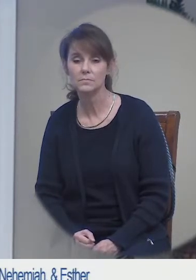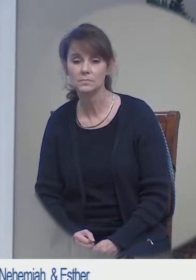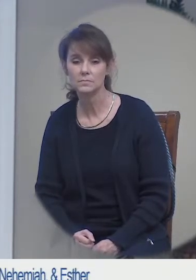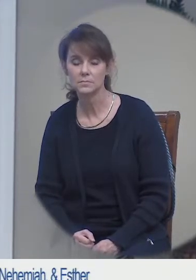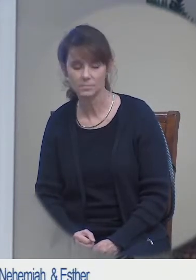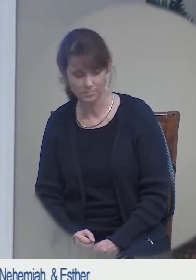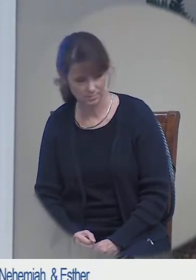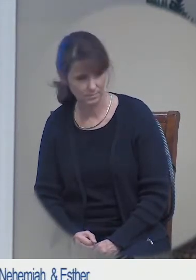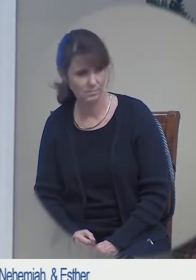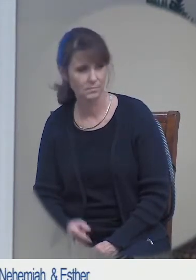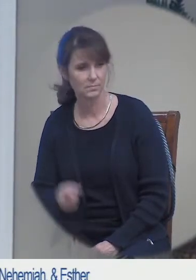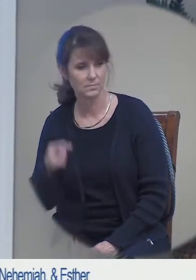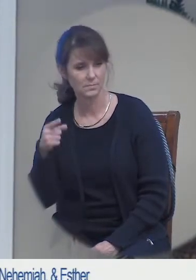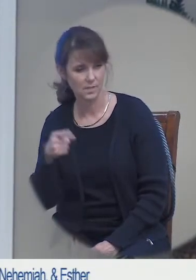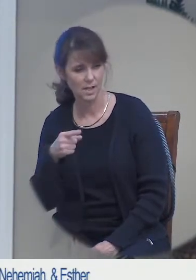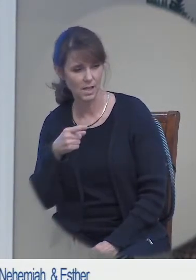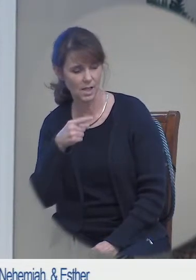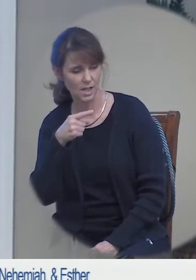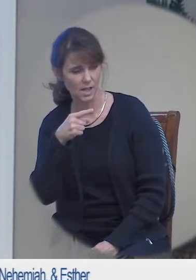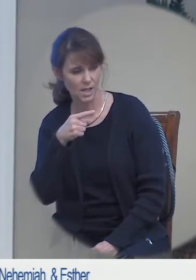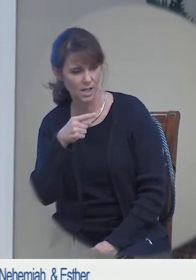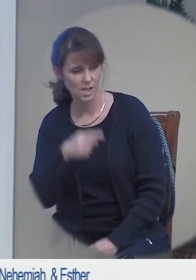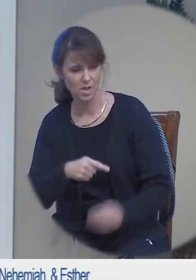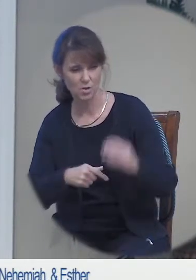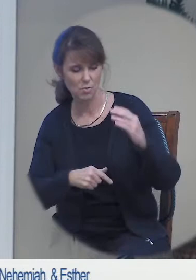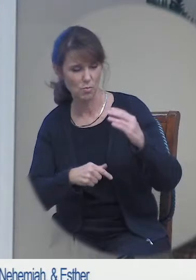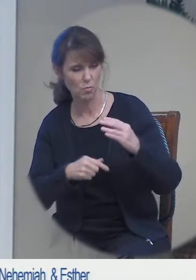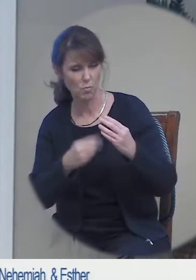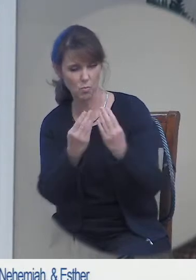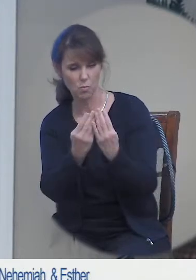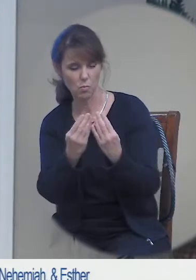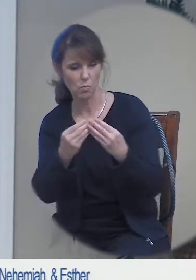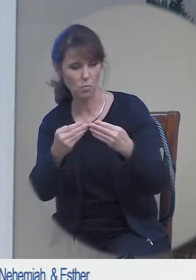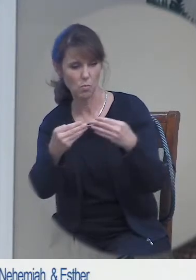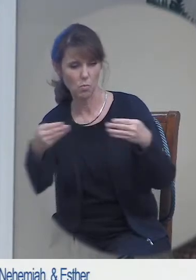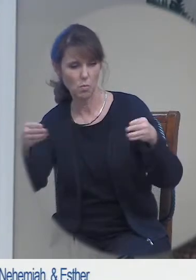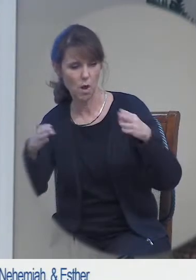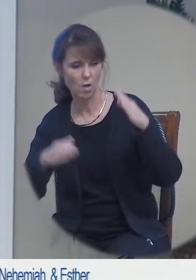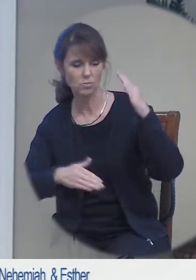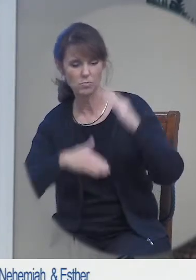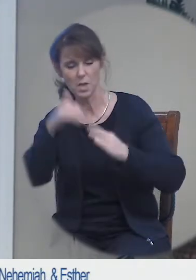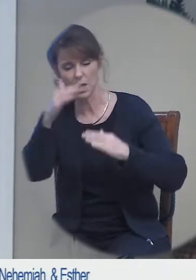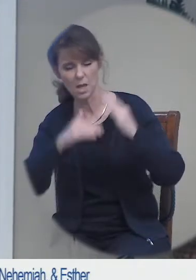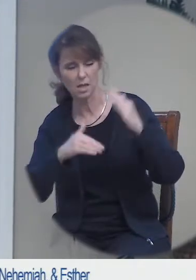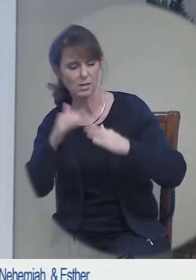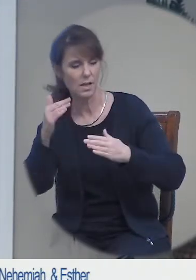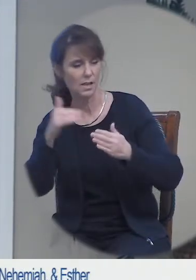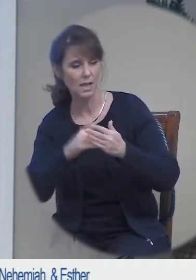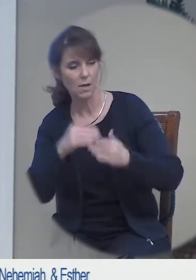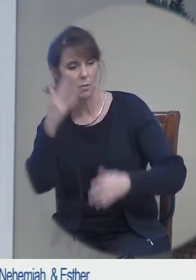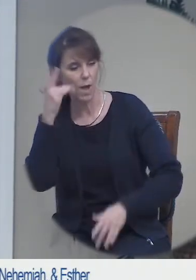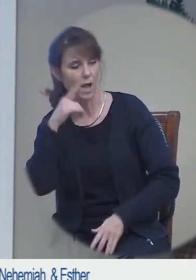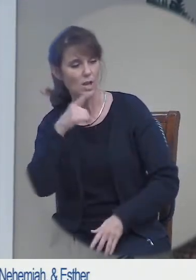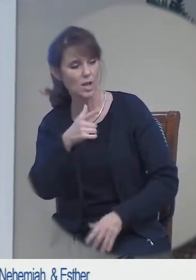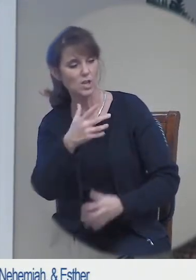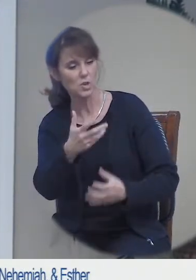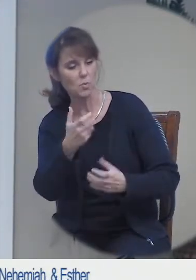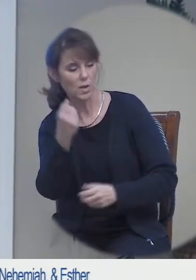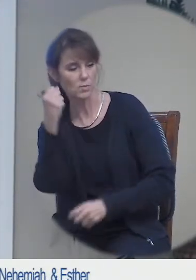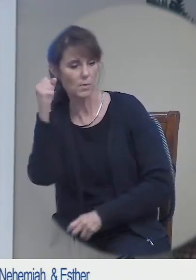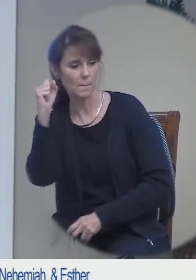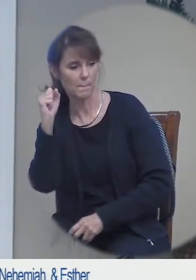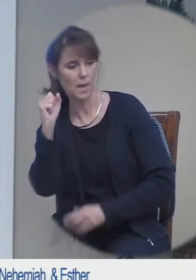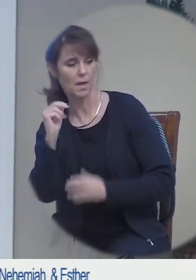Yeah. He says, you're rebuilding these walls for the sole purpose of rebellion. The fact of the matter is people are